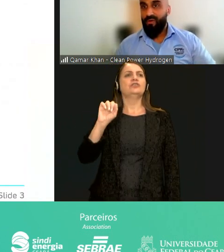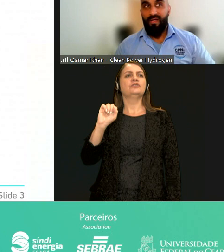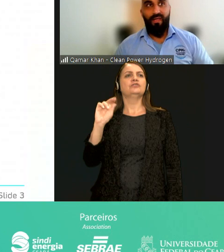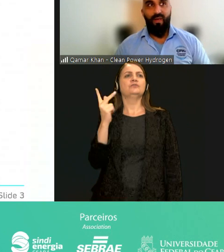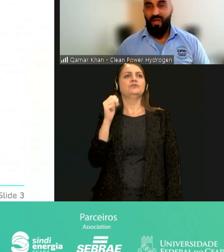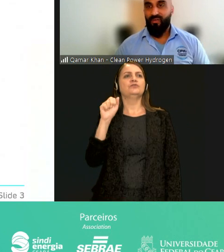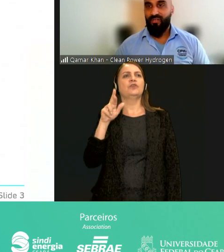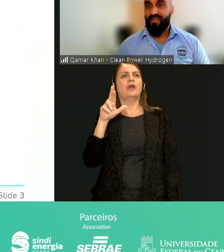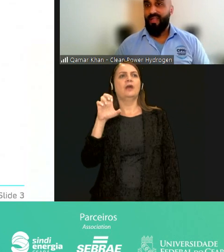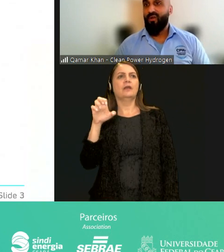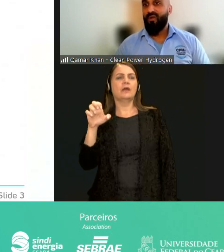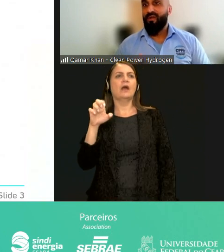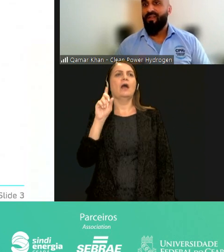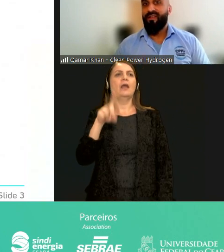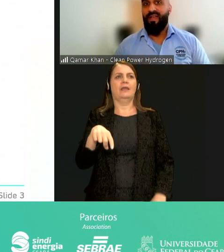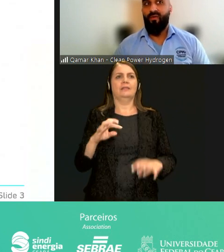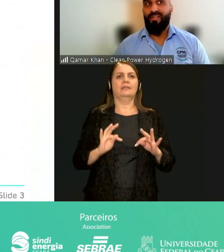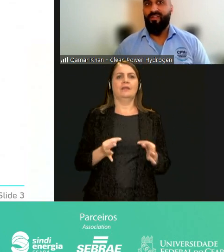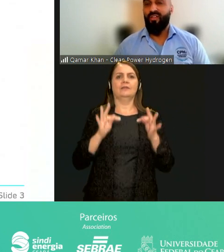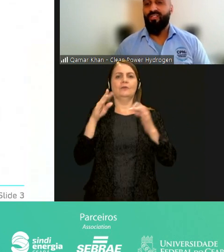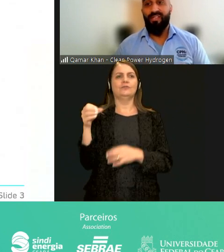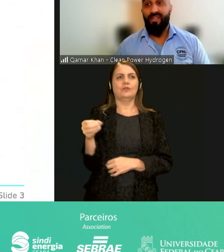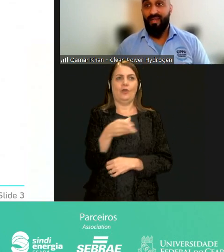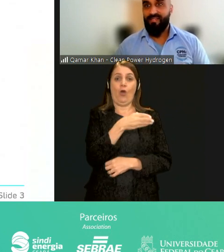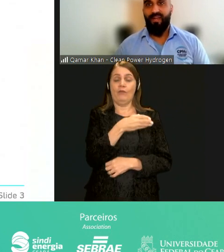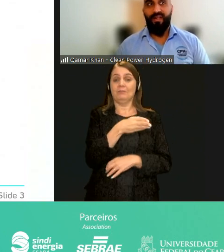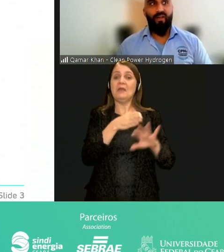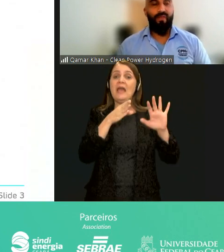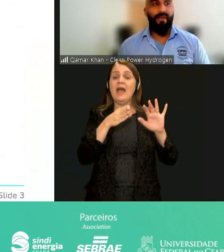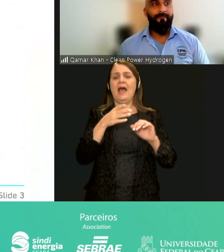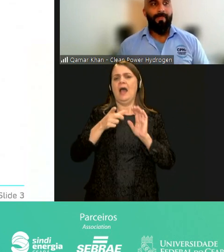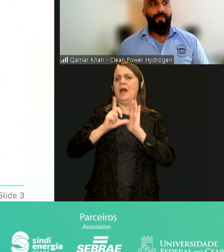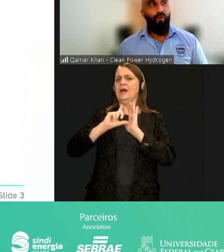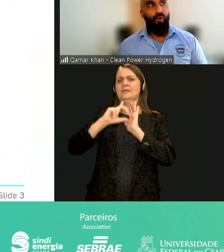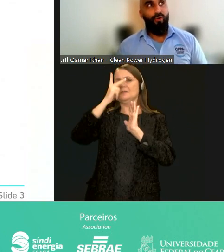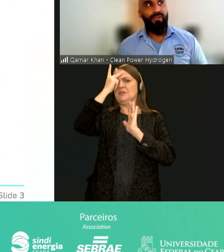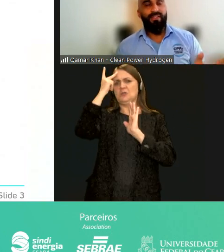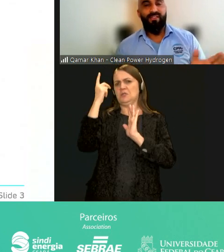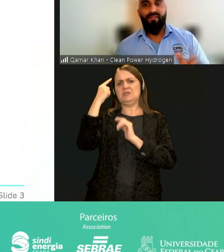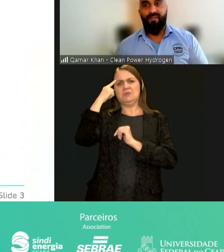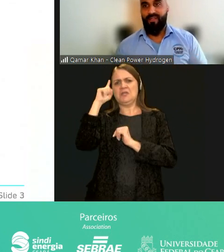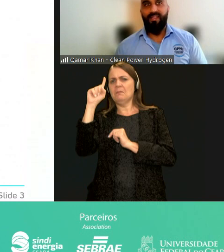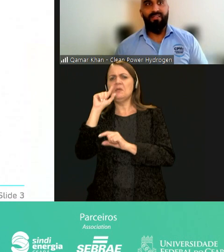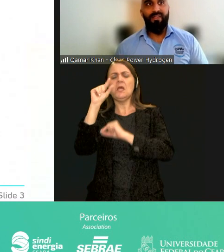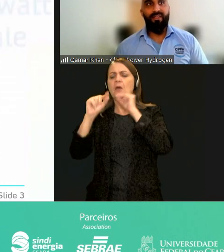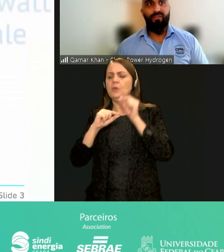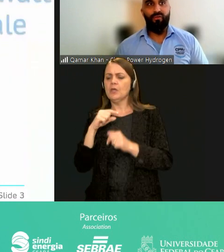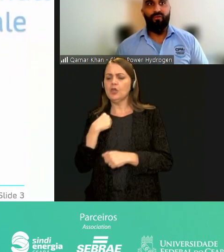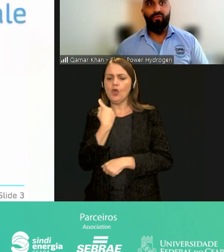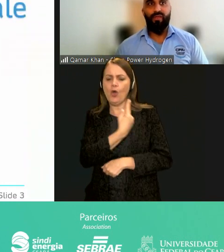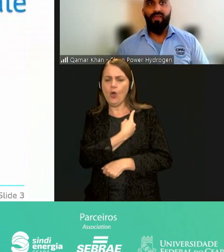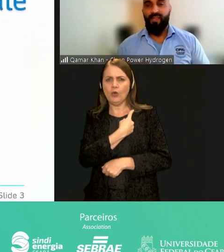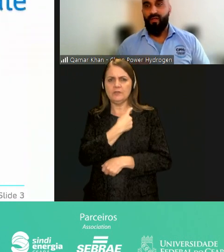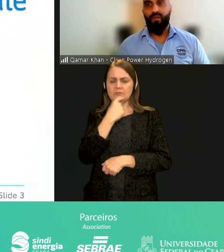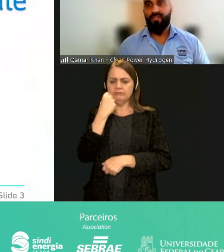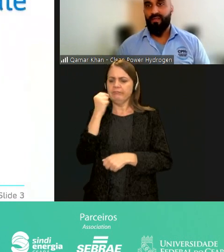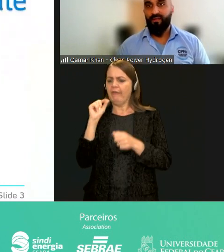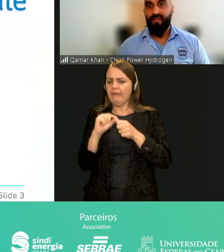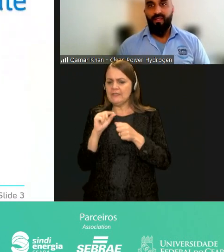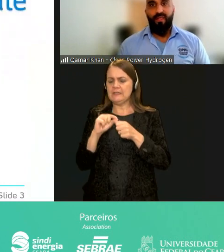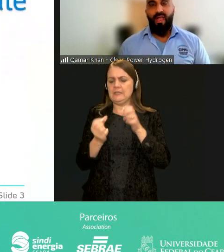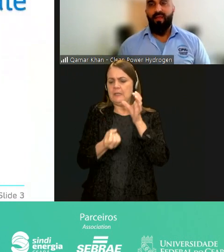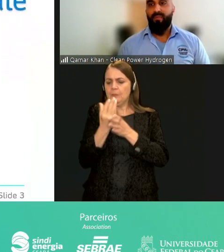more about us, and our technology is getting out there. All this is leading to gigawatt